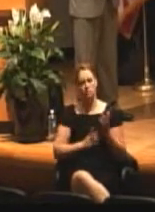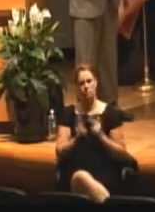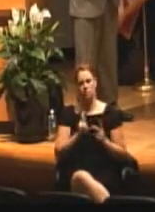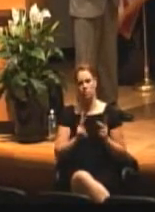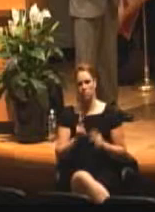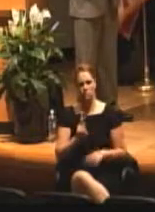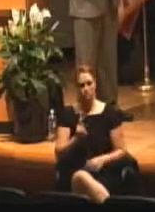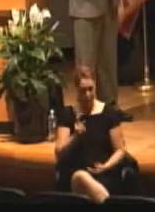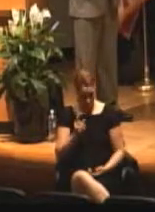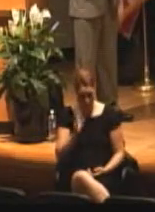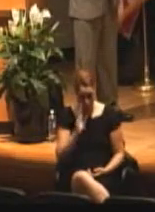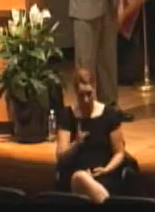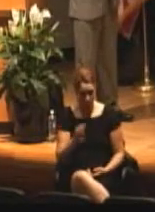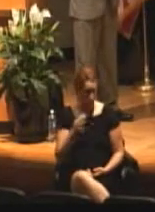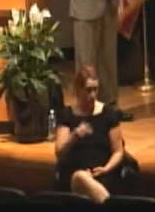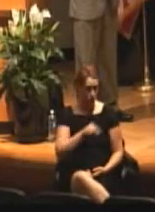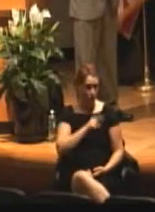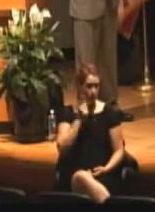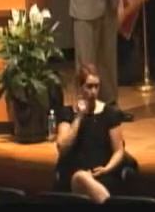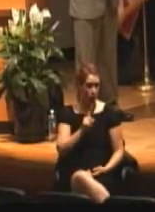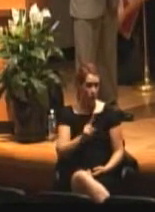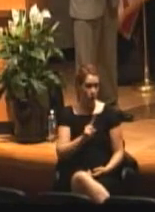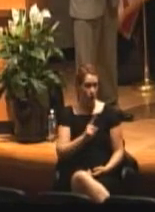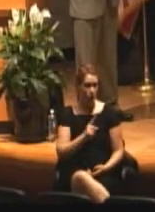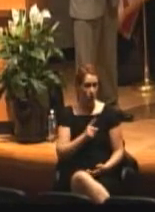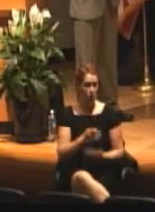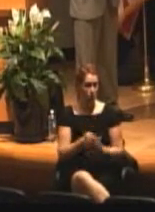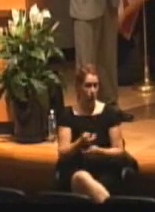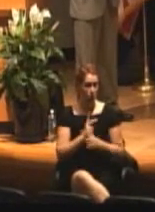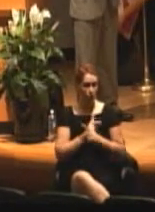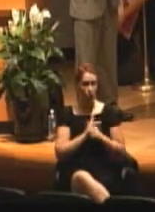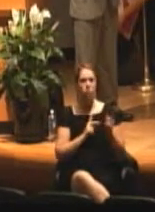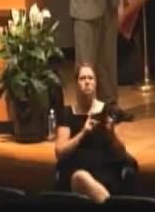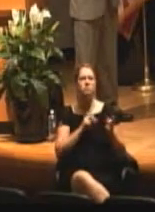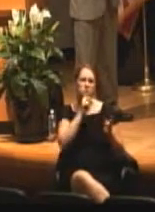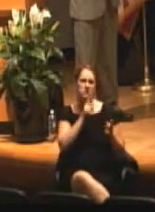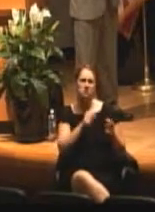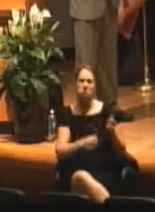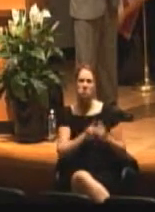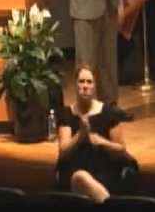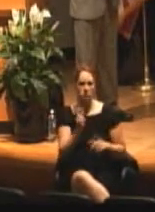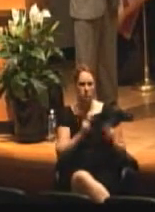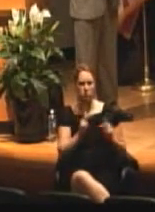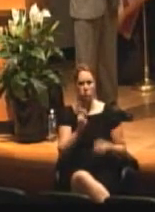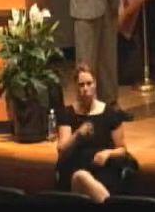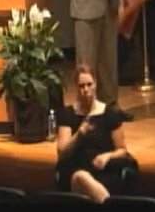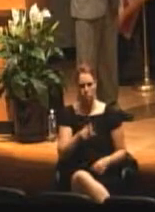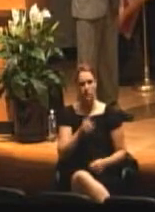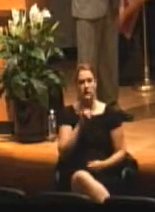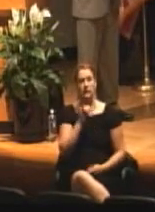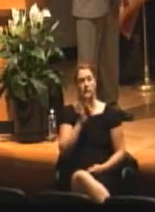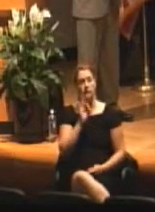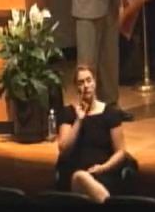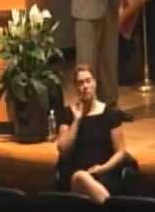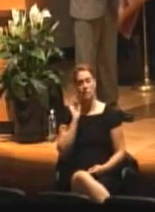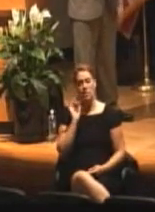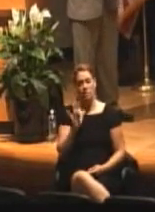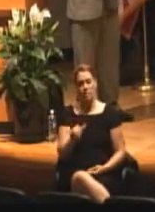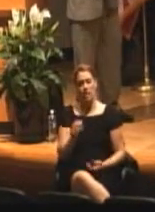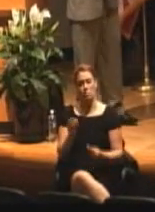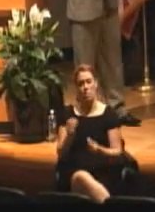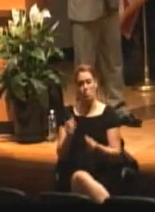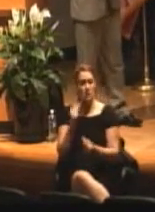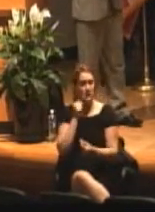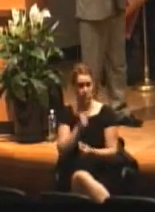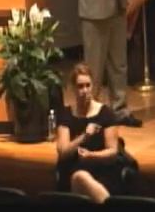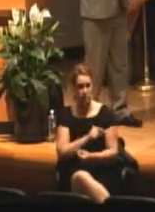Oh, for that, you know, really most should. If it isn't qualifying, there might be an actual issue with the property itself, like whether